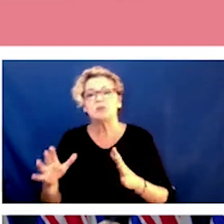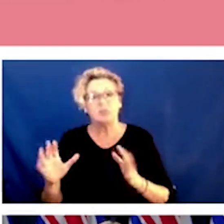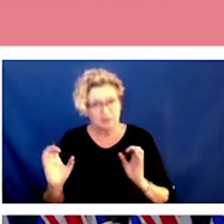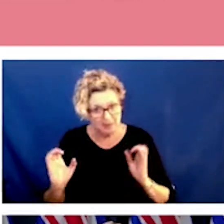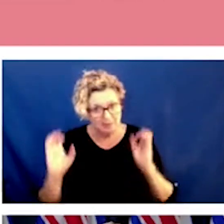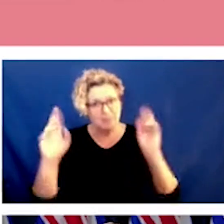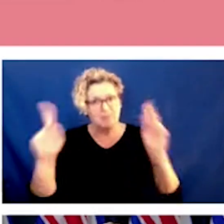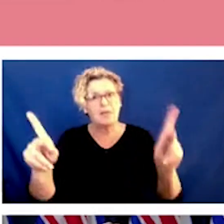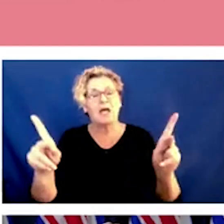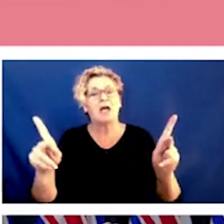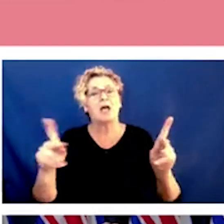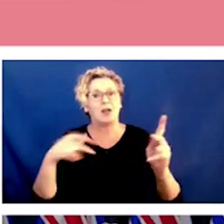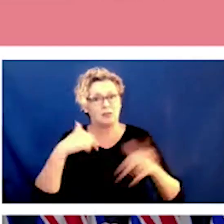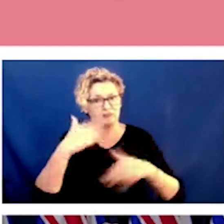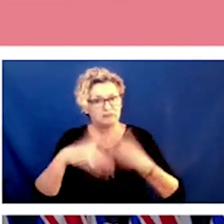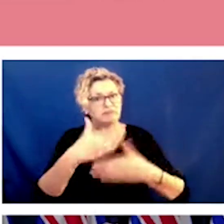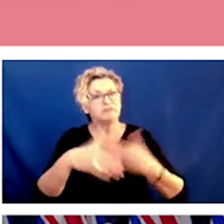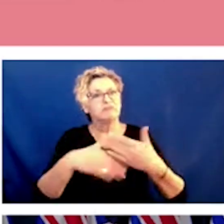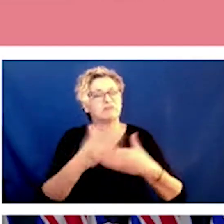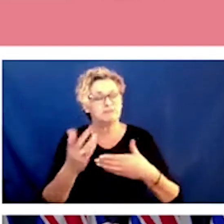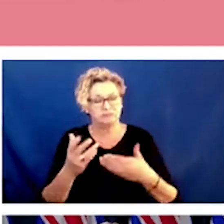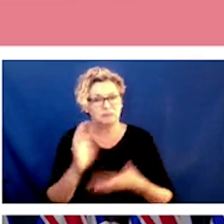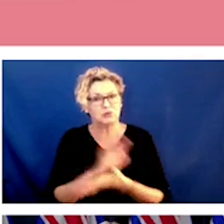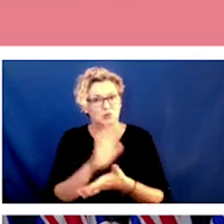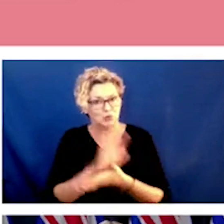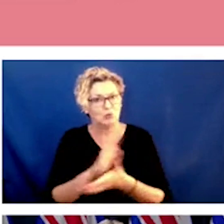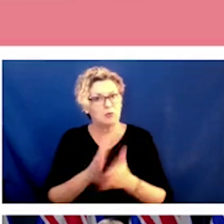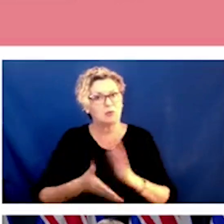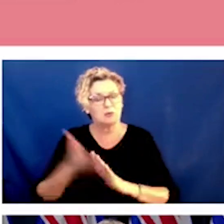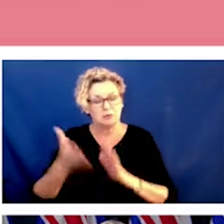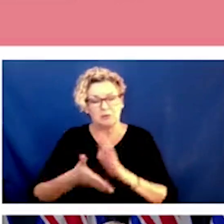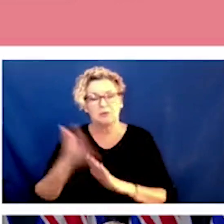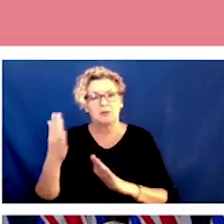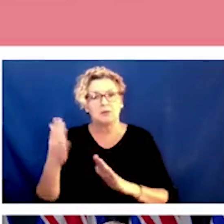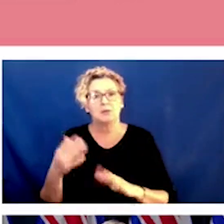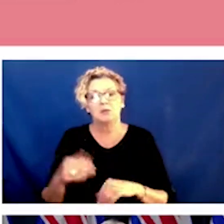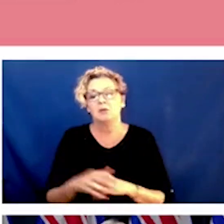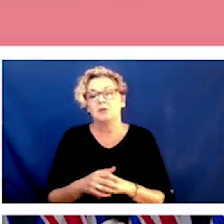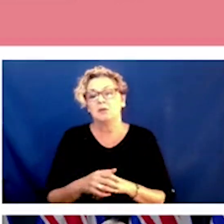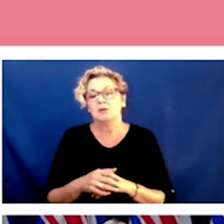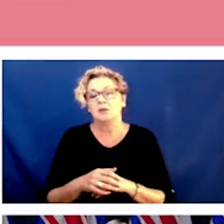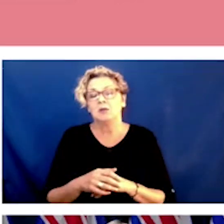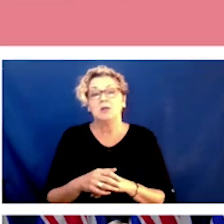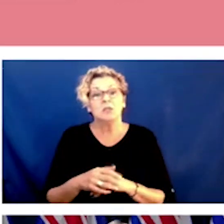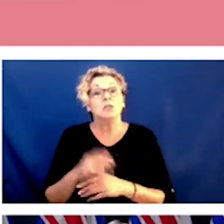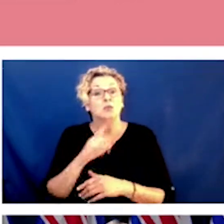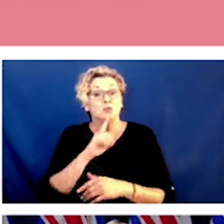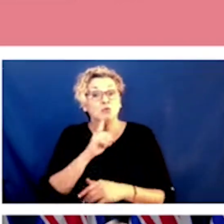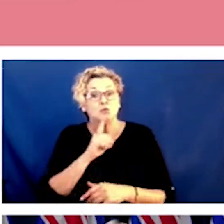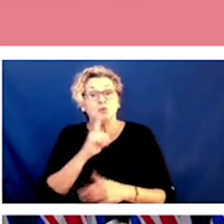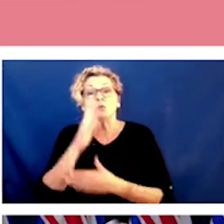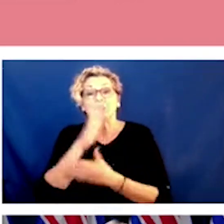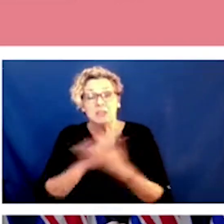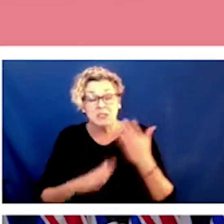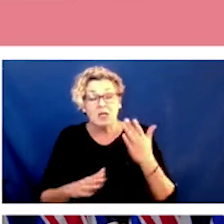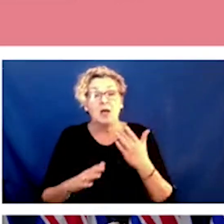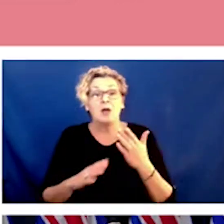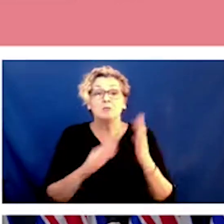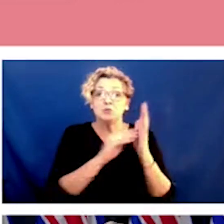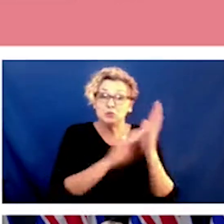provide a little bit more information about what we've been seeing in the back to school update and how we've been monitoring young